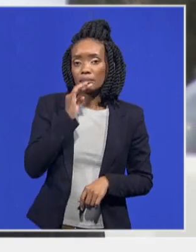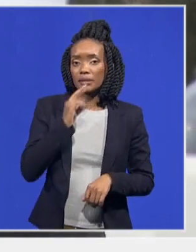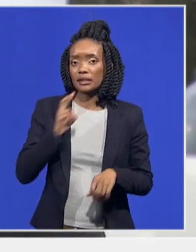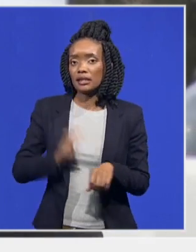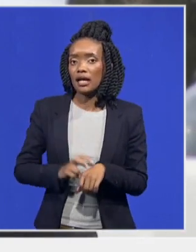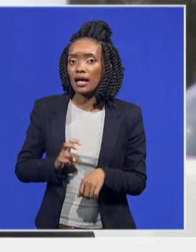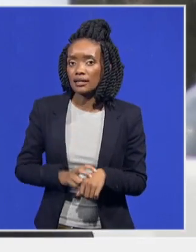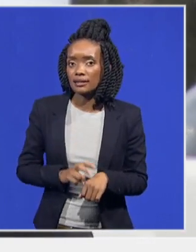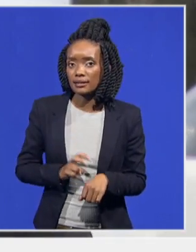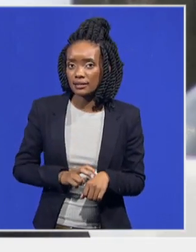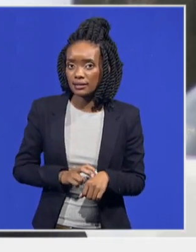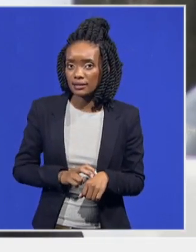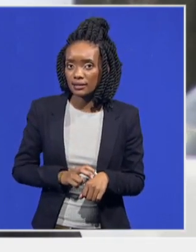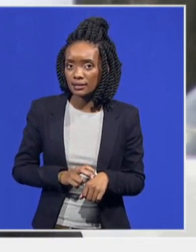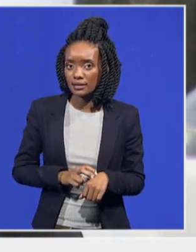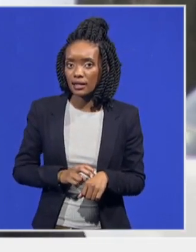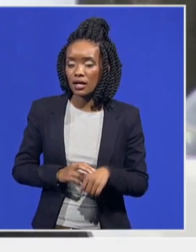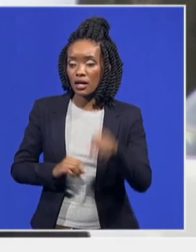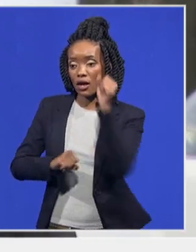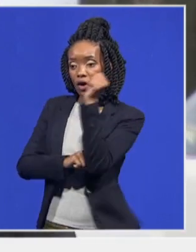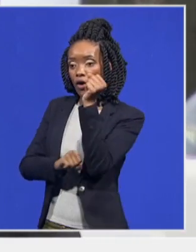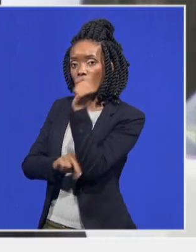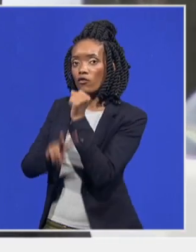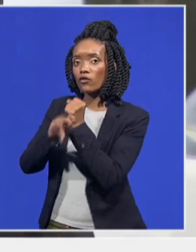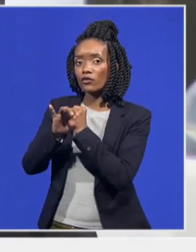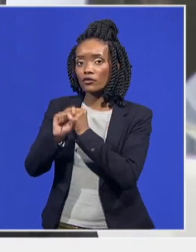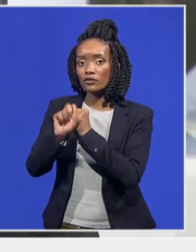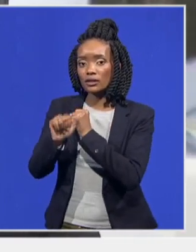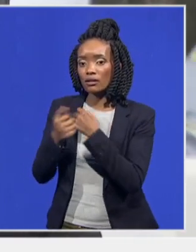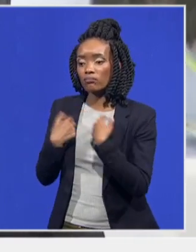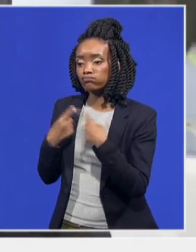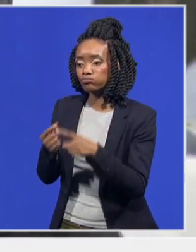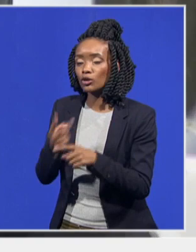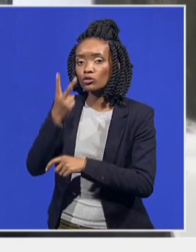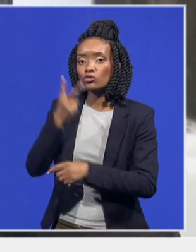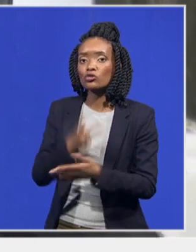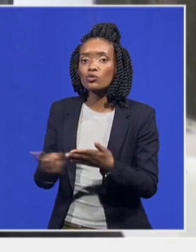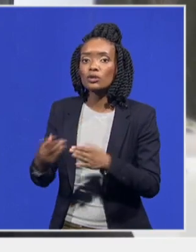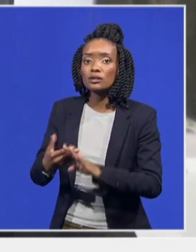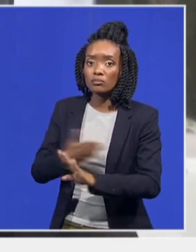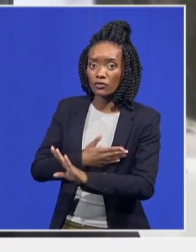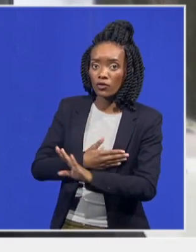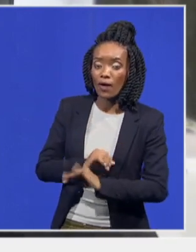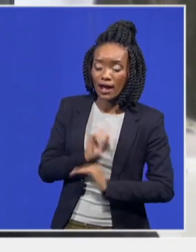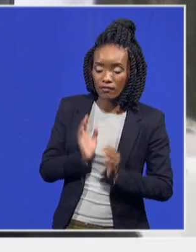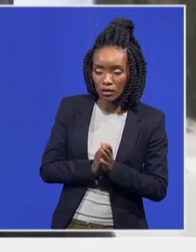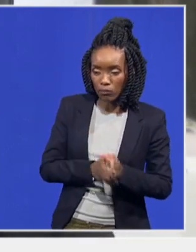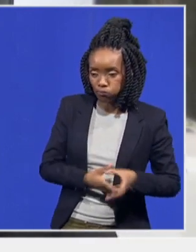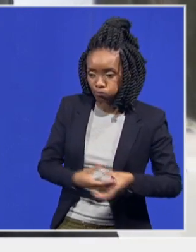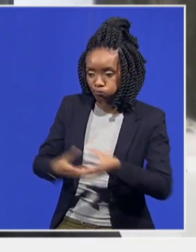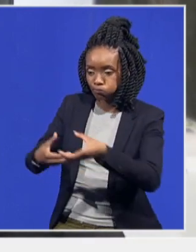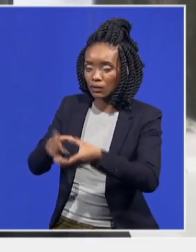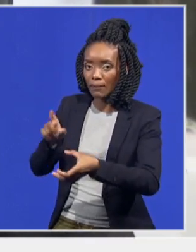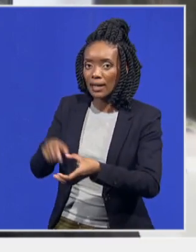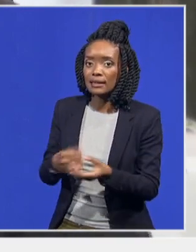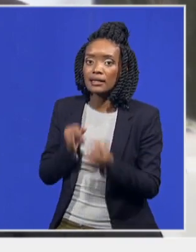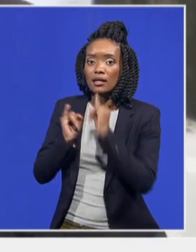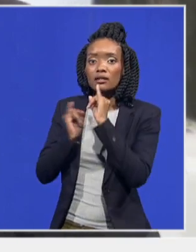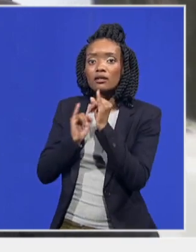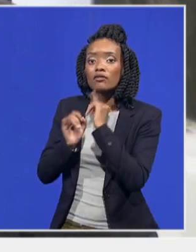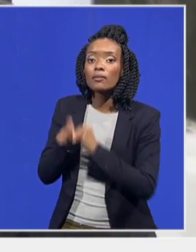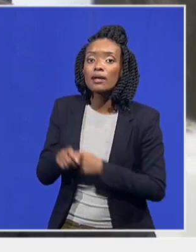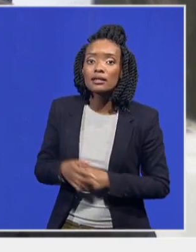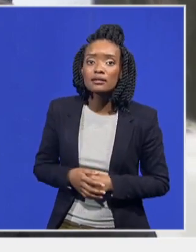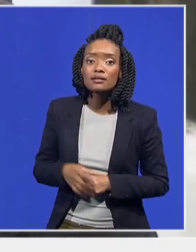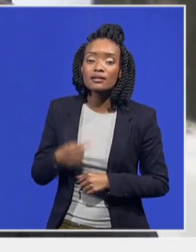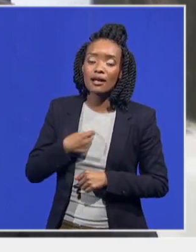go to your visa office 2 weeks before, present everything, and get interviewed, and I need to